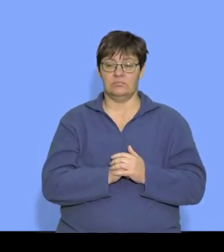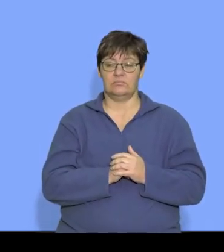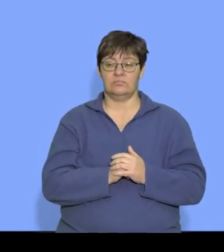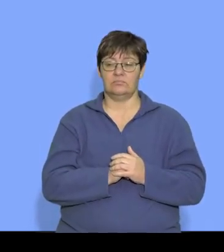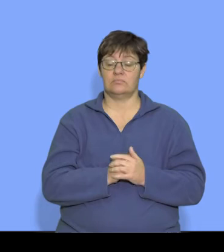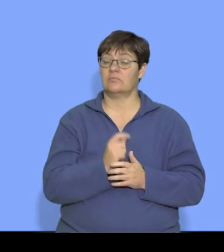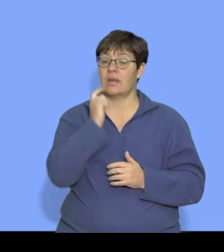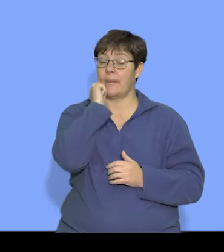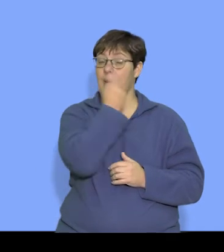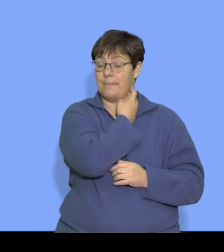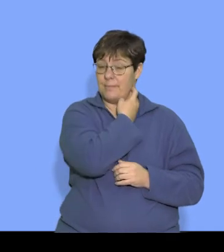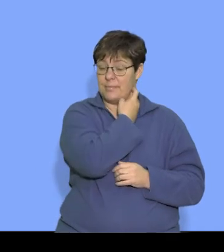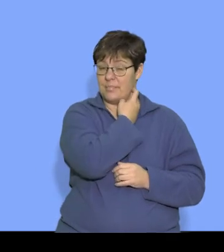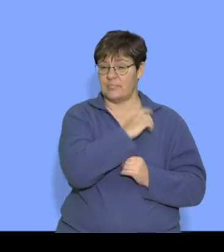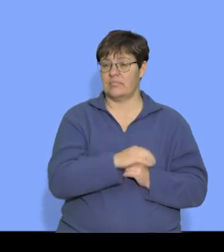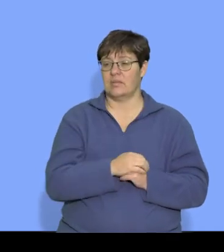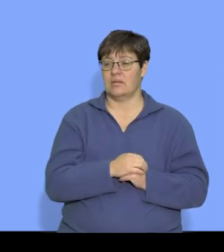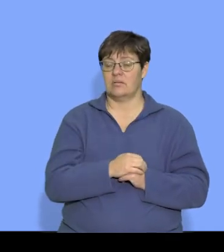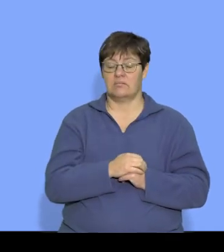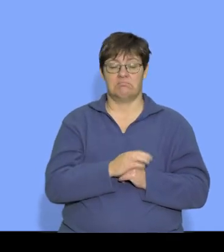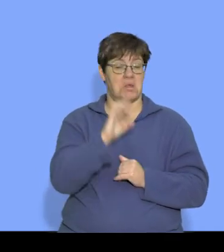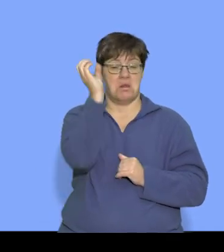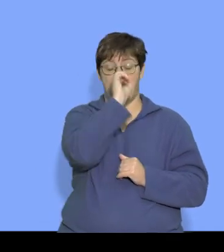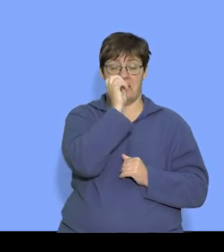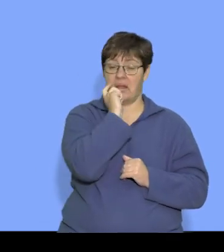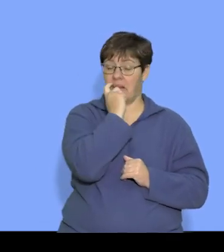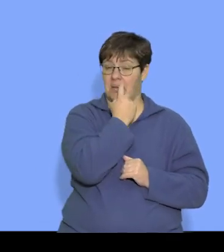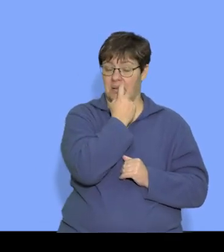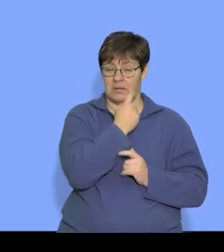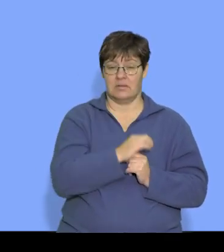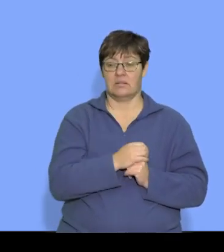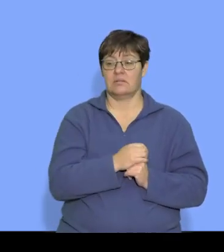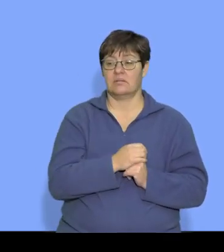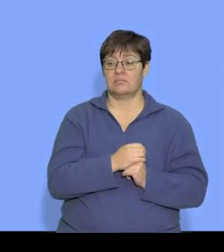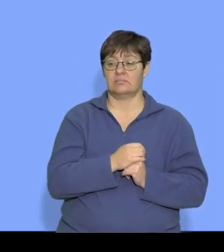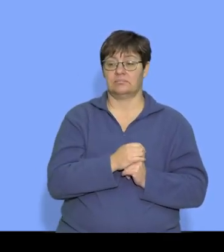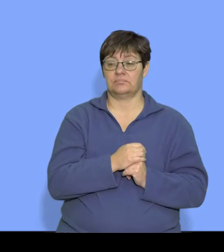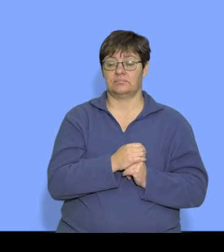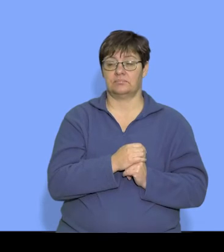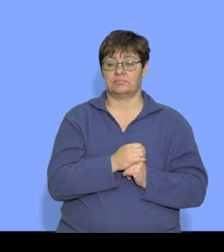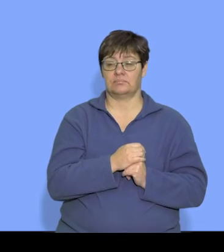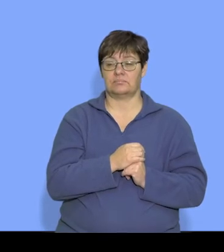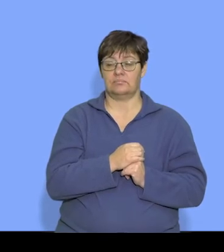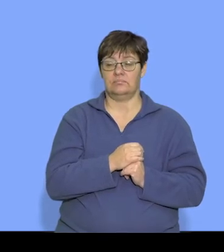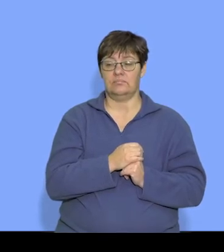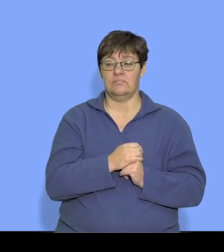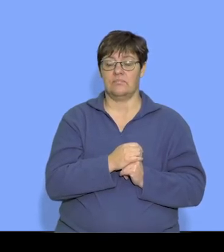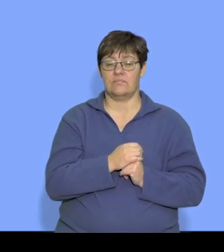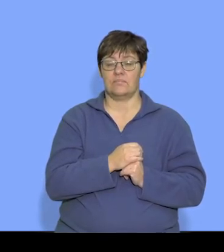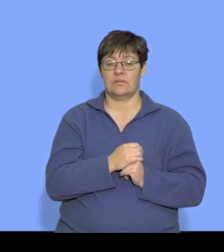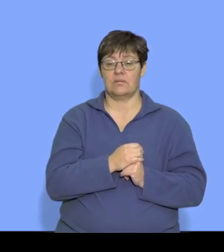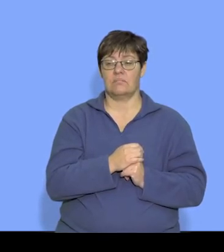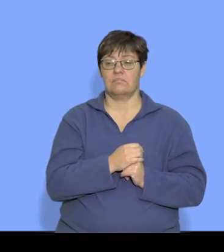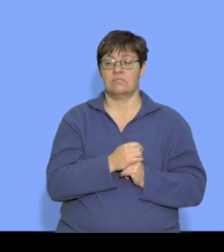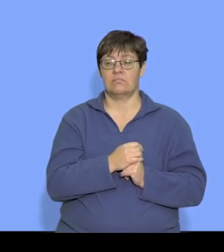formula, again, the indication of, again, we're starting from the middle, so the incisors would be 0, so there are no incisors on the upper